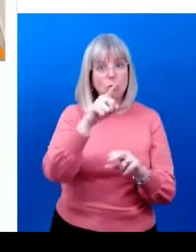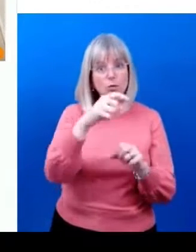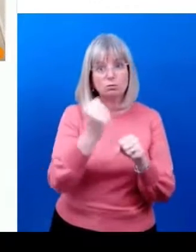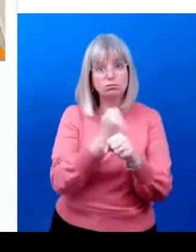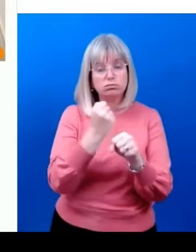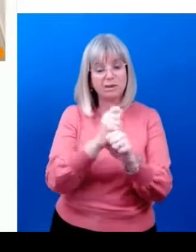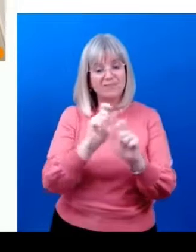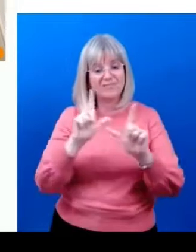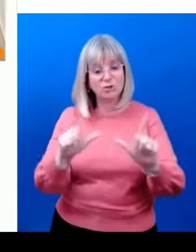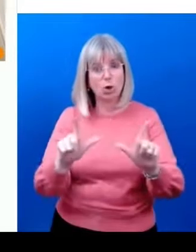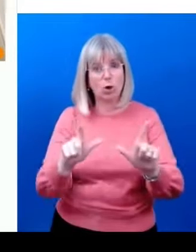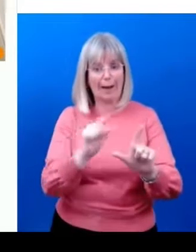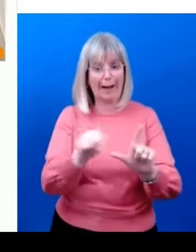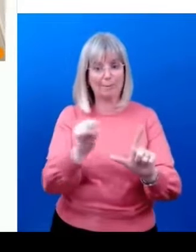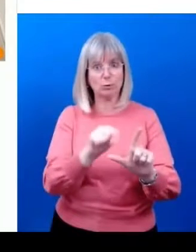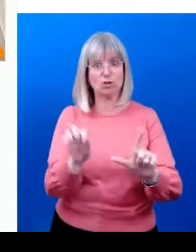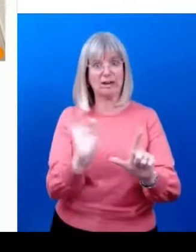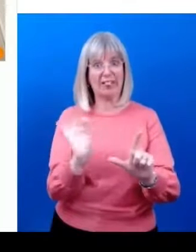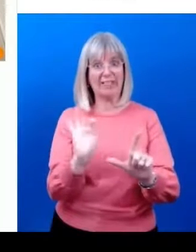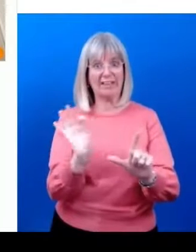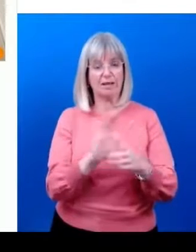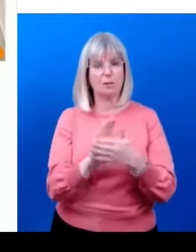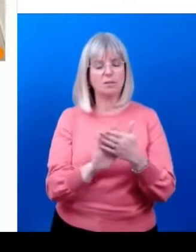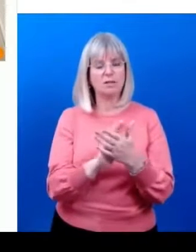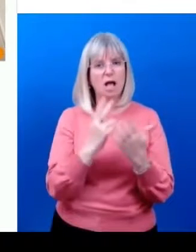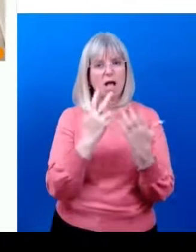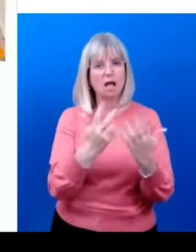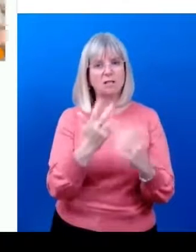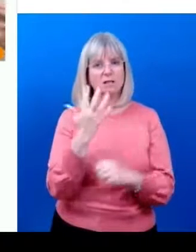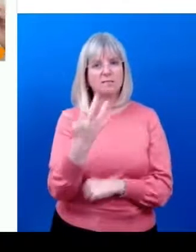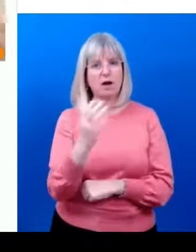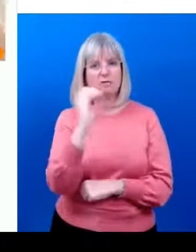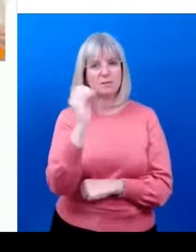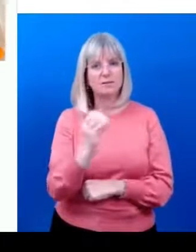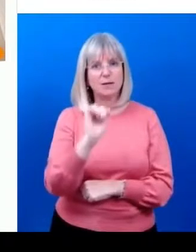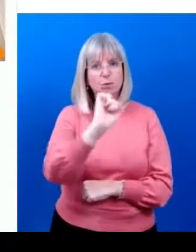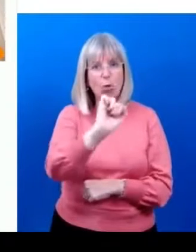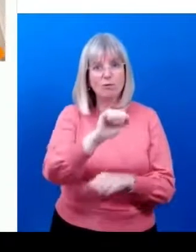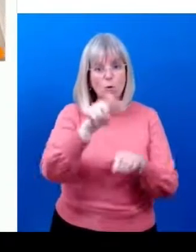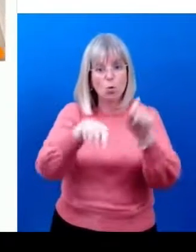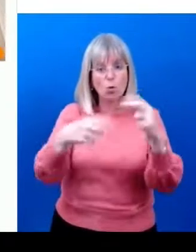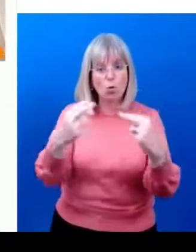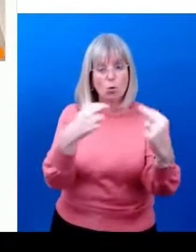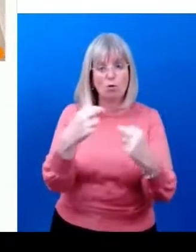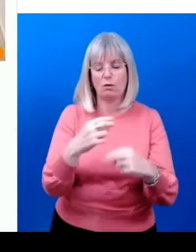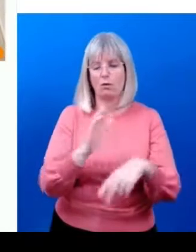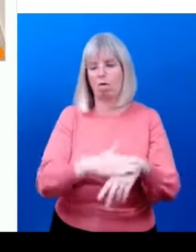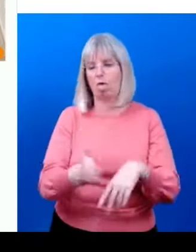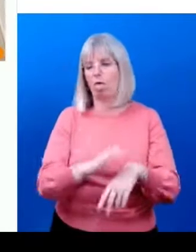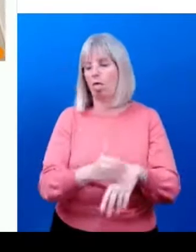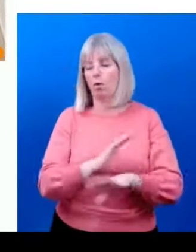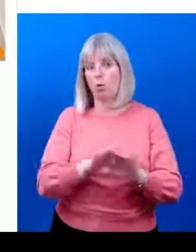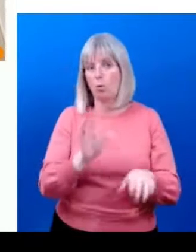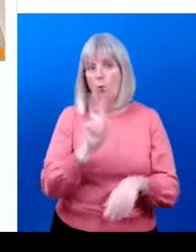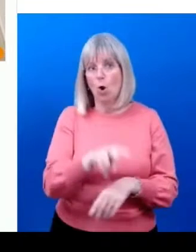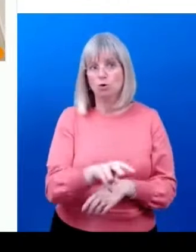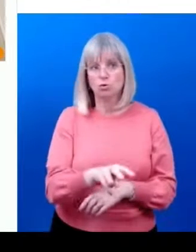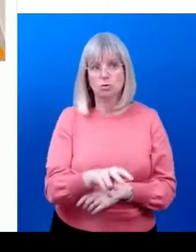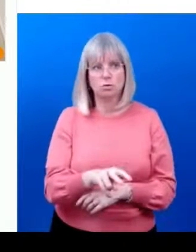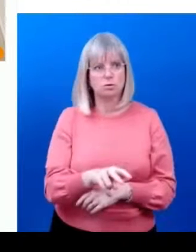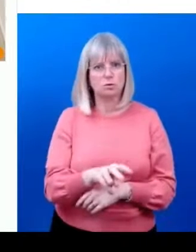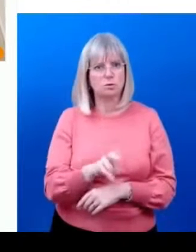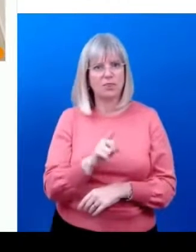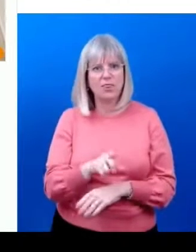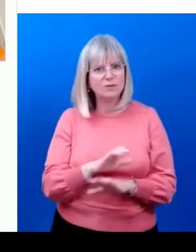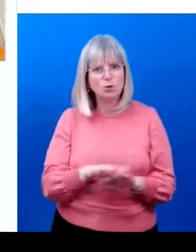80 to 85% of your market is not watching it. Is that okay? I mean, somehow we have got to change this dialogue. This